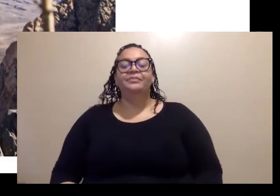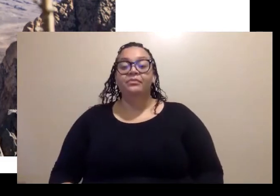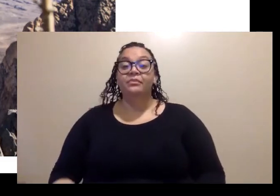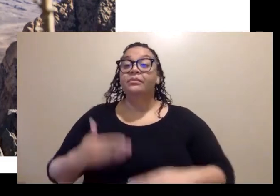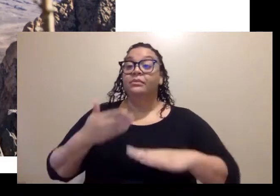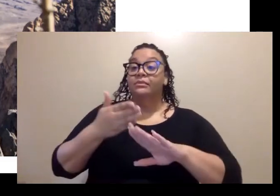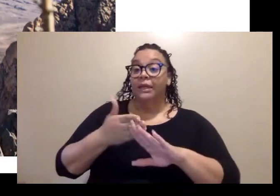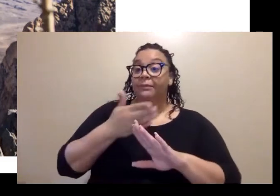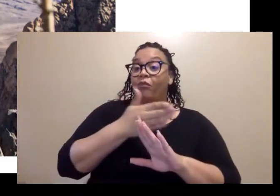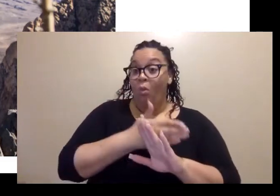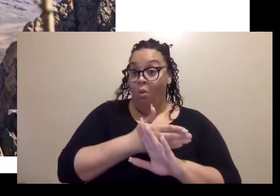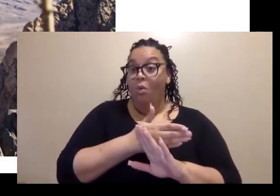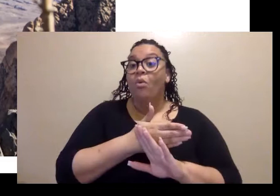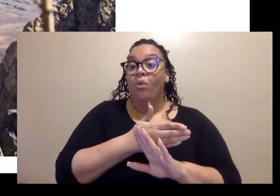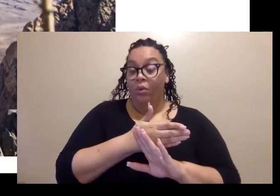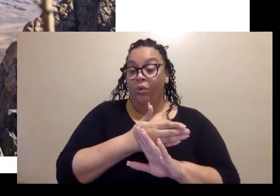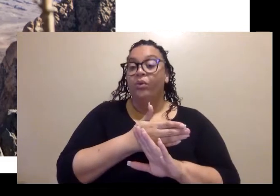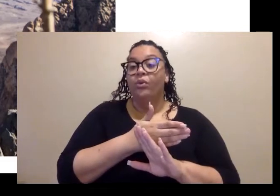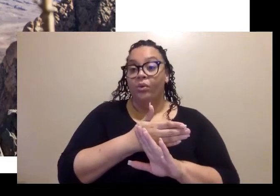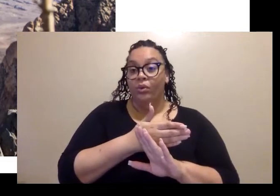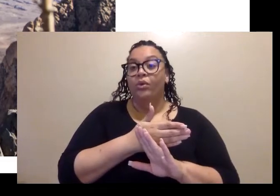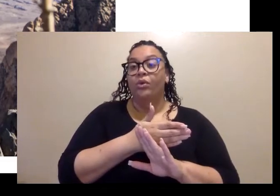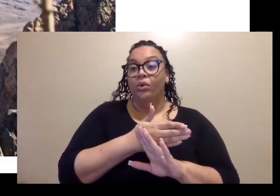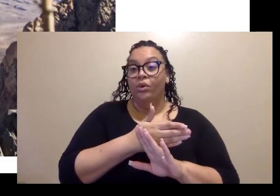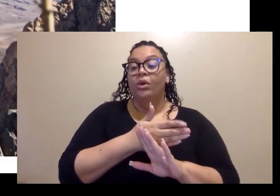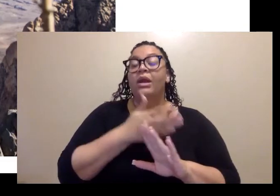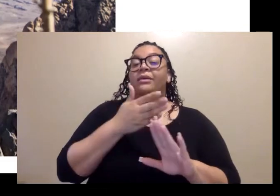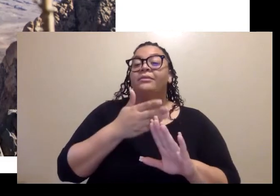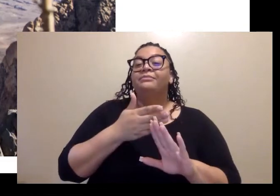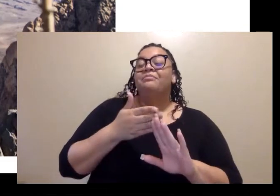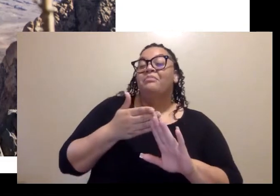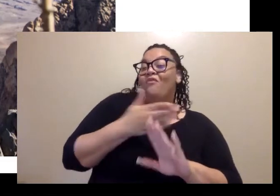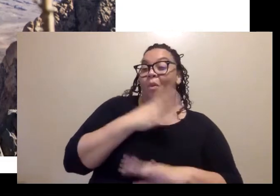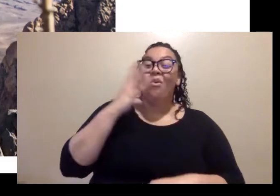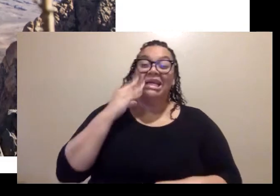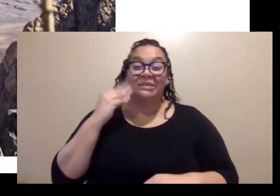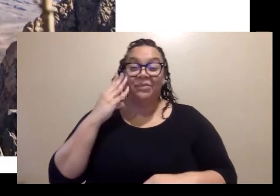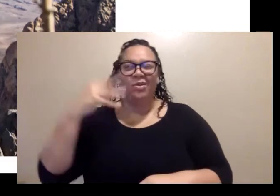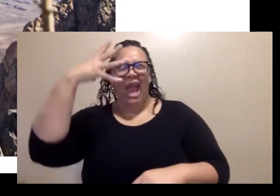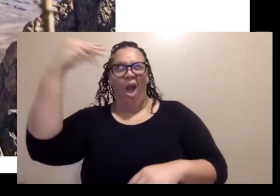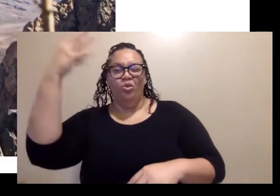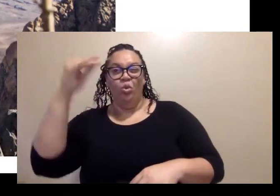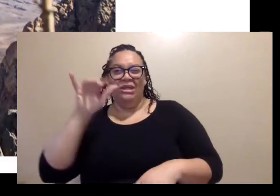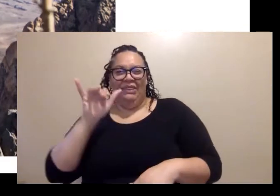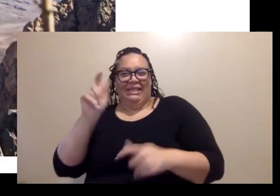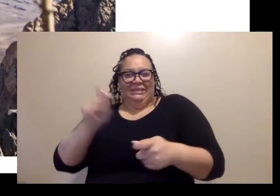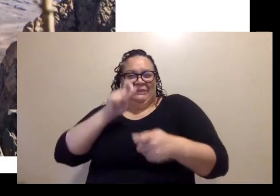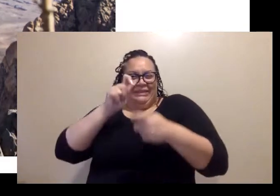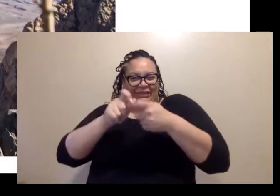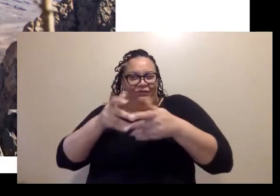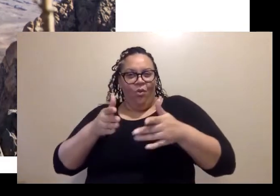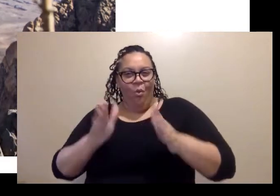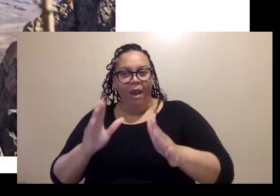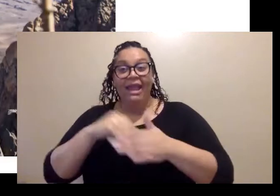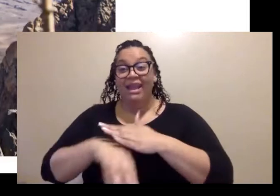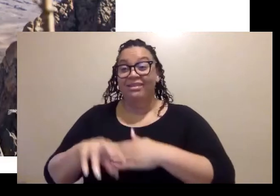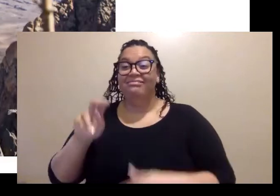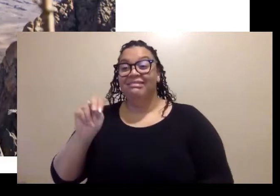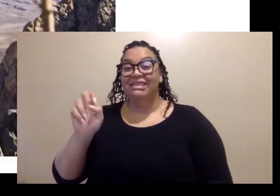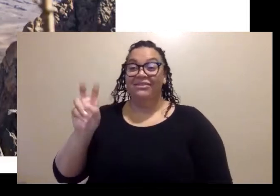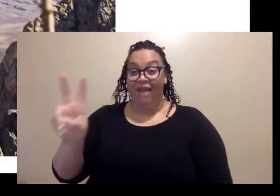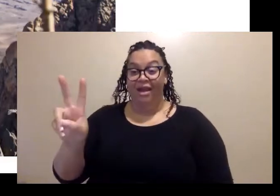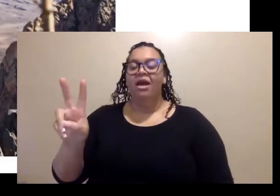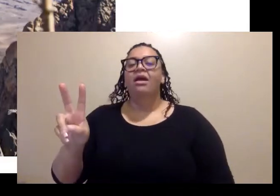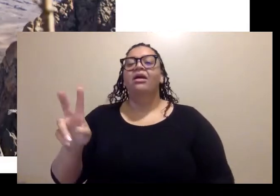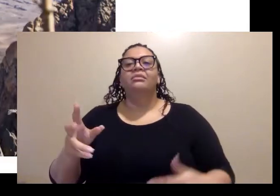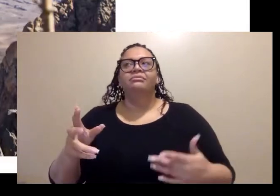prior to experiencing the outdoors in this specific way in Nevada, the way I experienced the outdoors was being